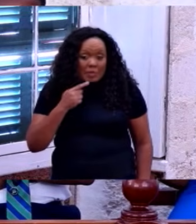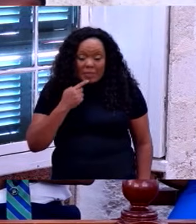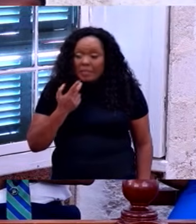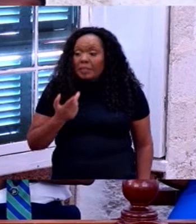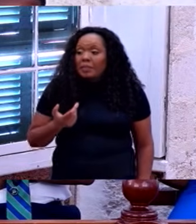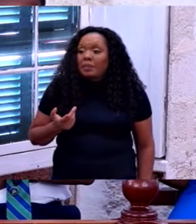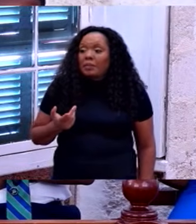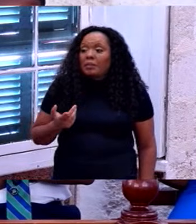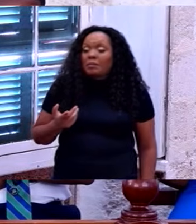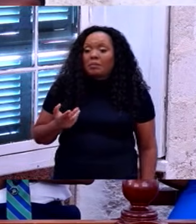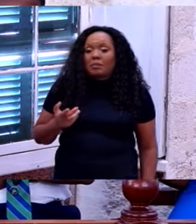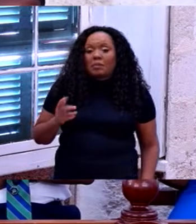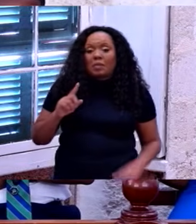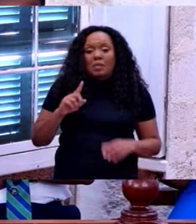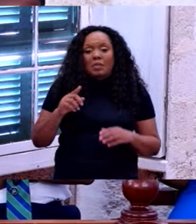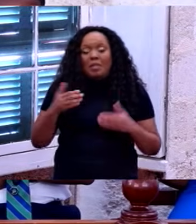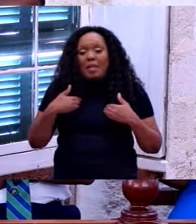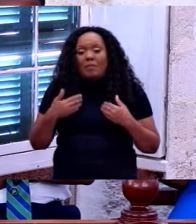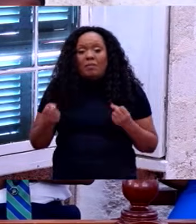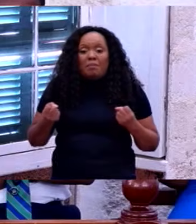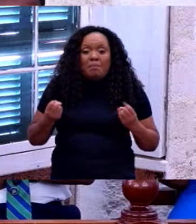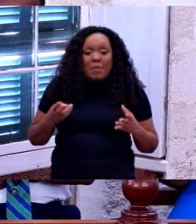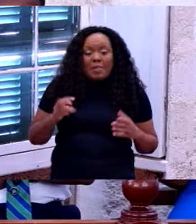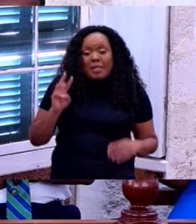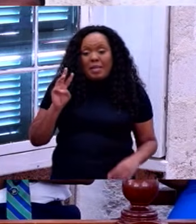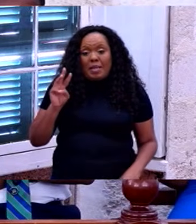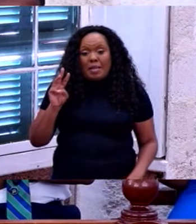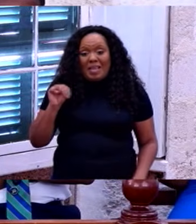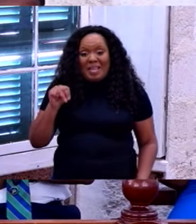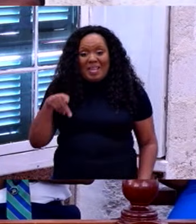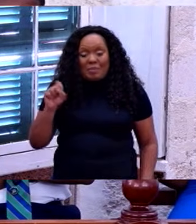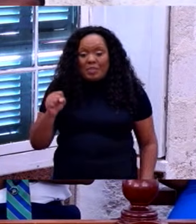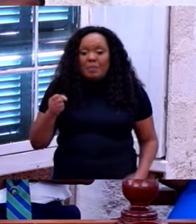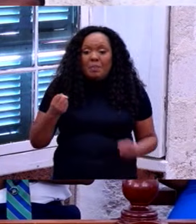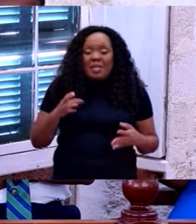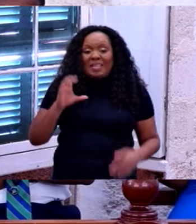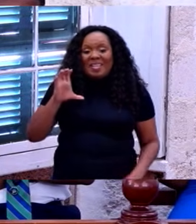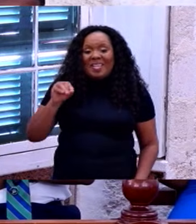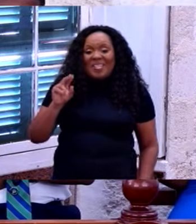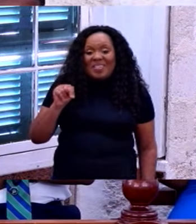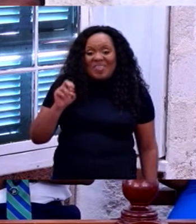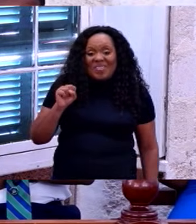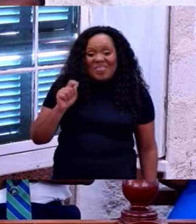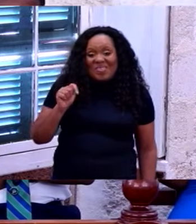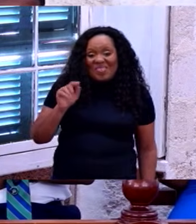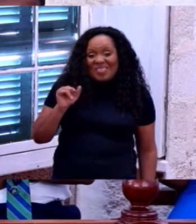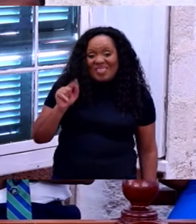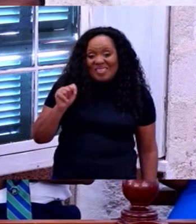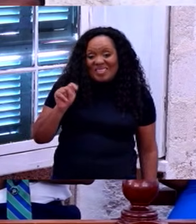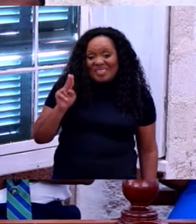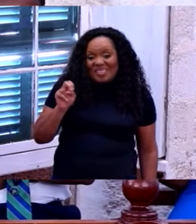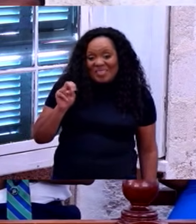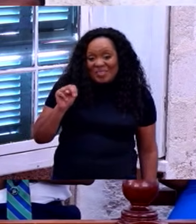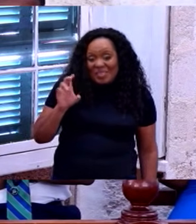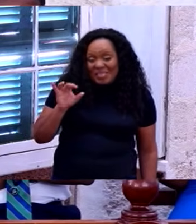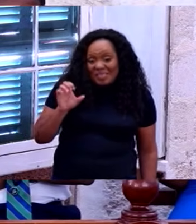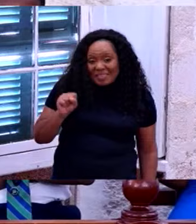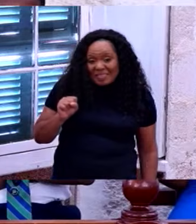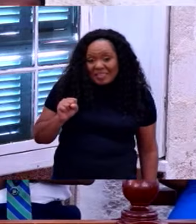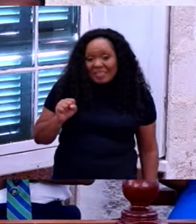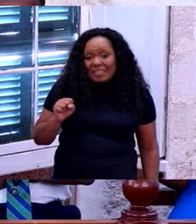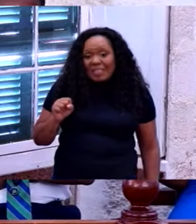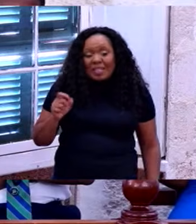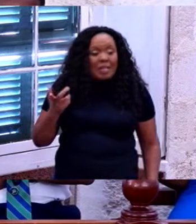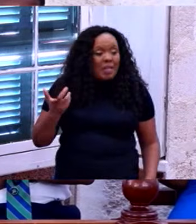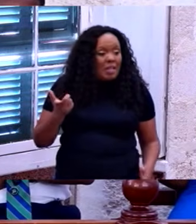against big government. I could be wrong. I could be wrong. You know, history and memories and things, I can't recall, sir,